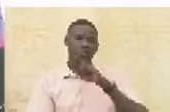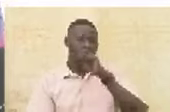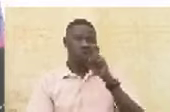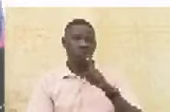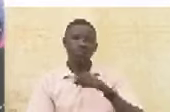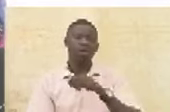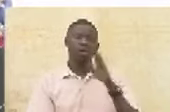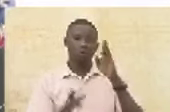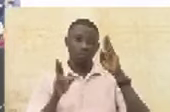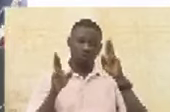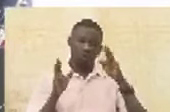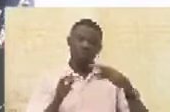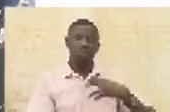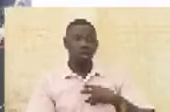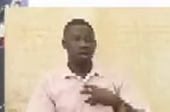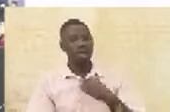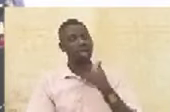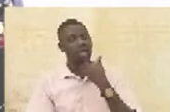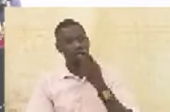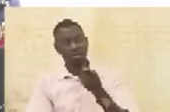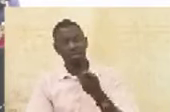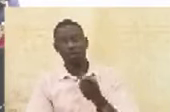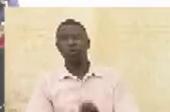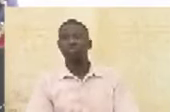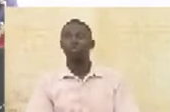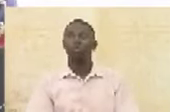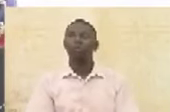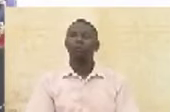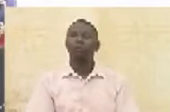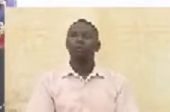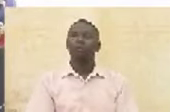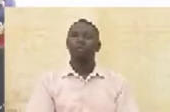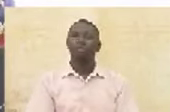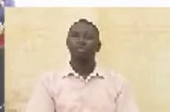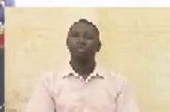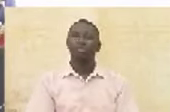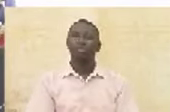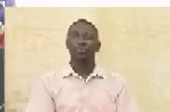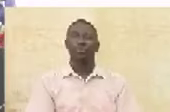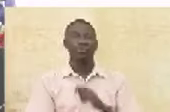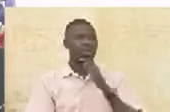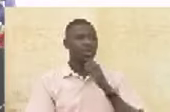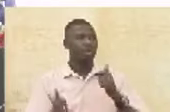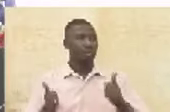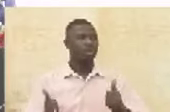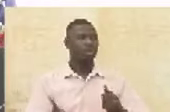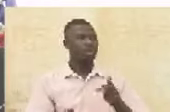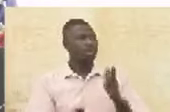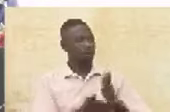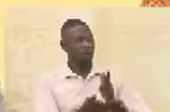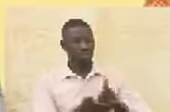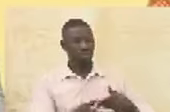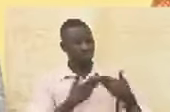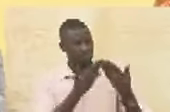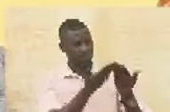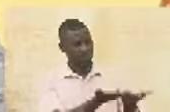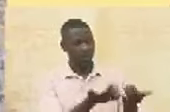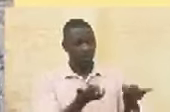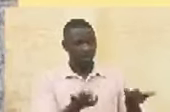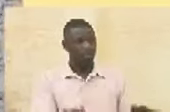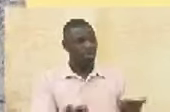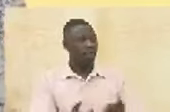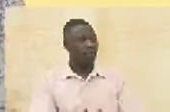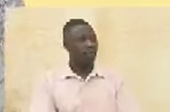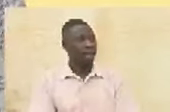they wish to ask. Ninka ni si ninka ro sore bi ninka la melna. Mr. Chairman, the witness is yours. Okay, kiaman science edo mu